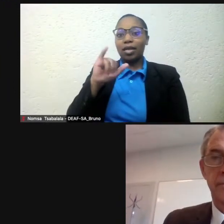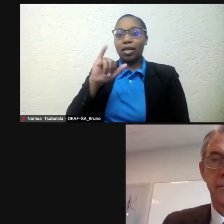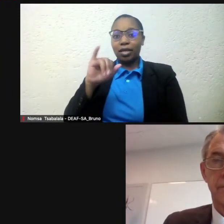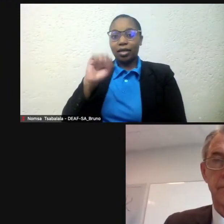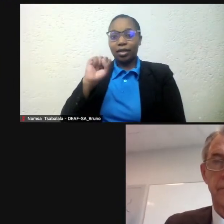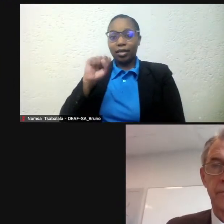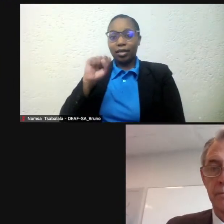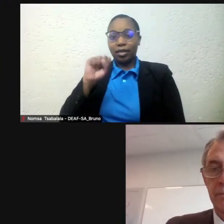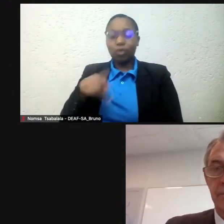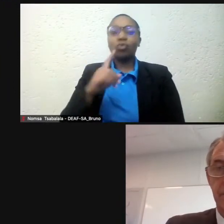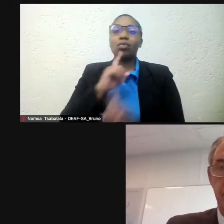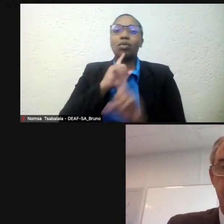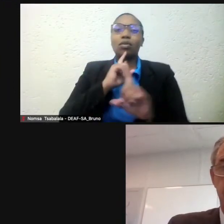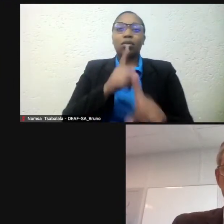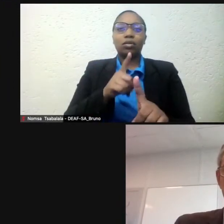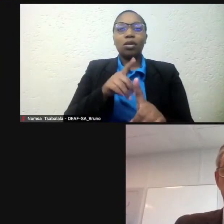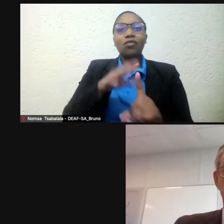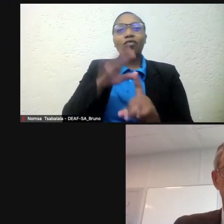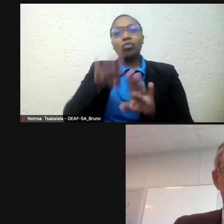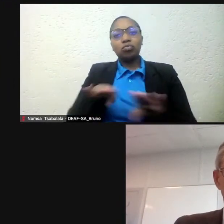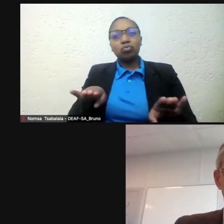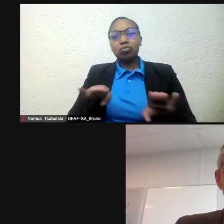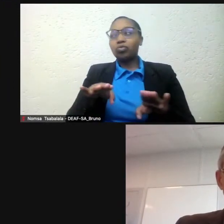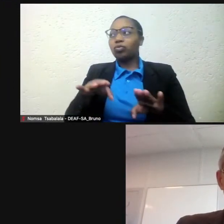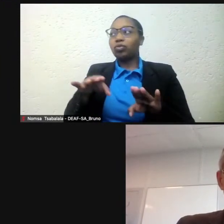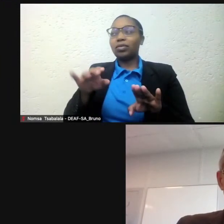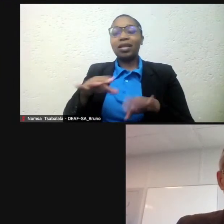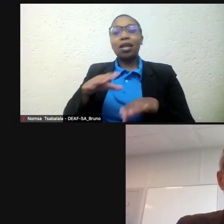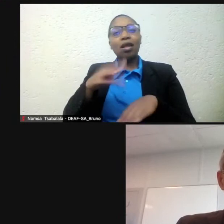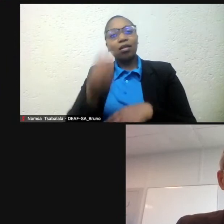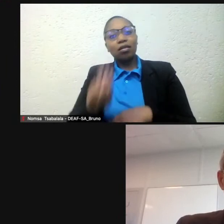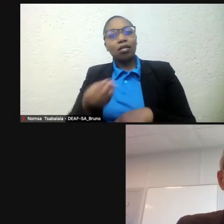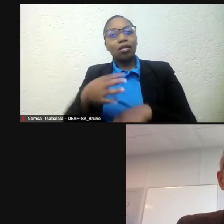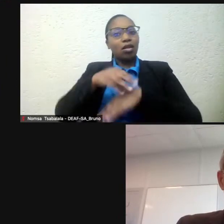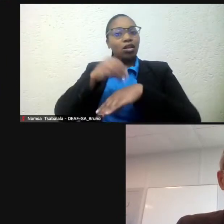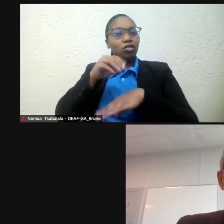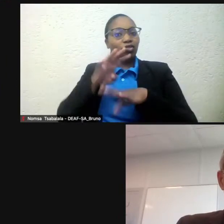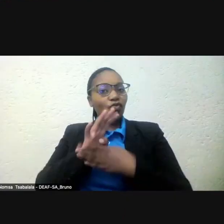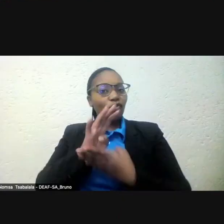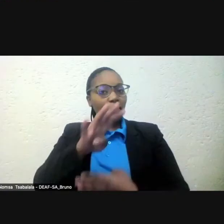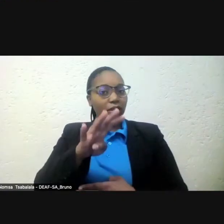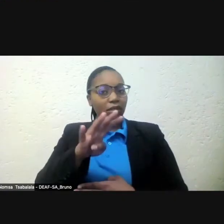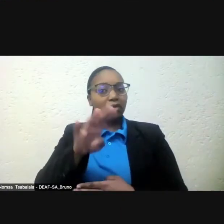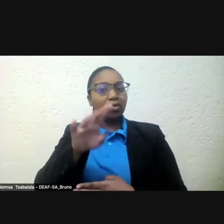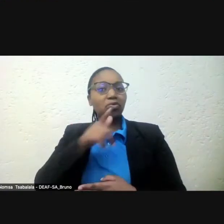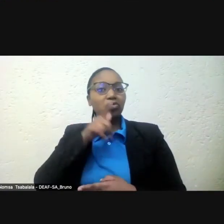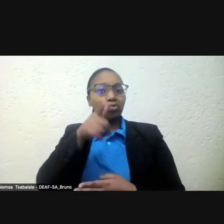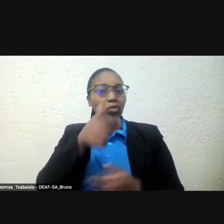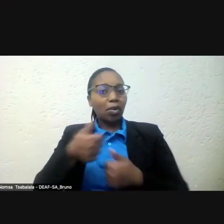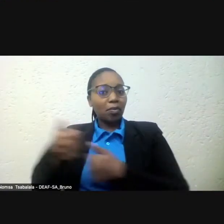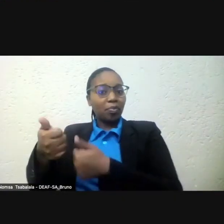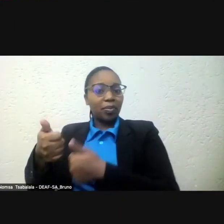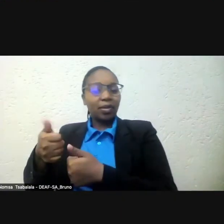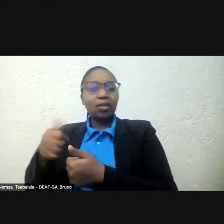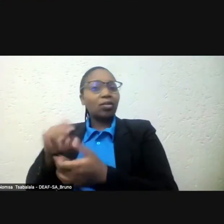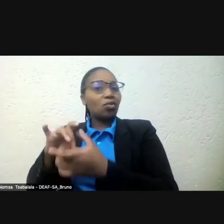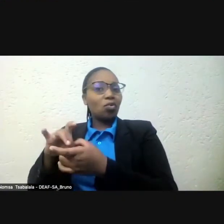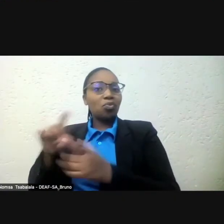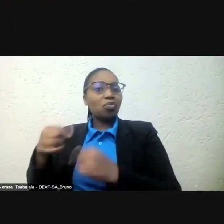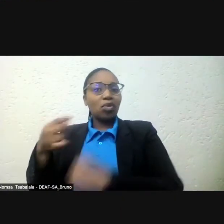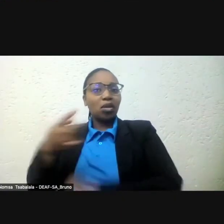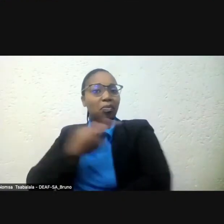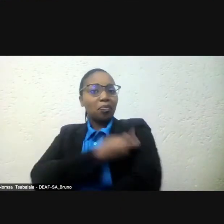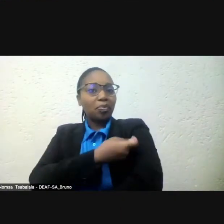there's specific sites he can deal with that. And then the mostly young